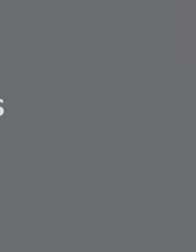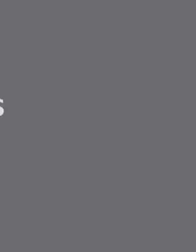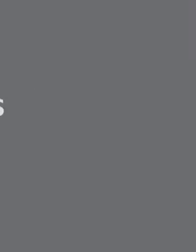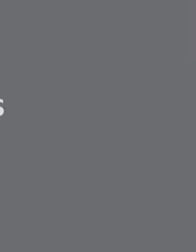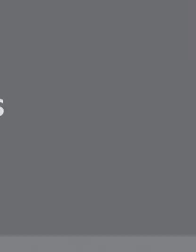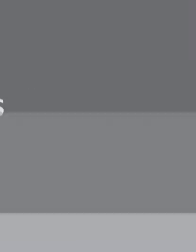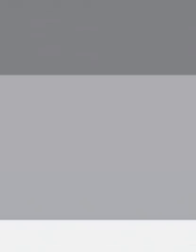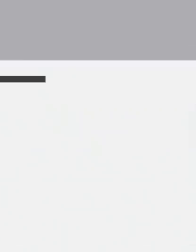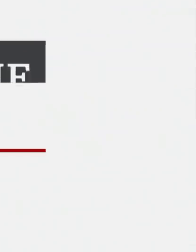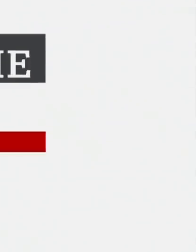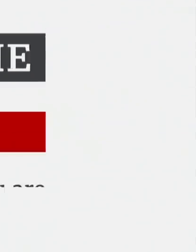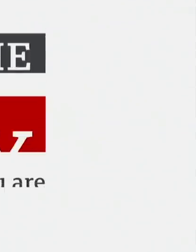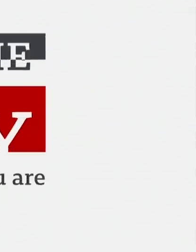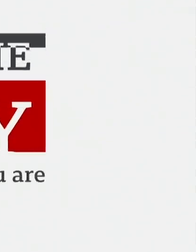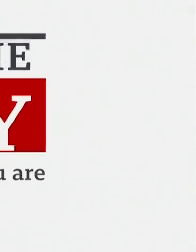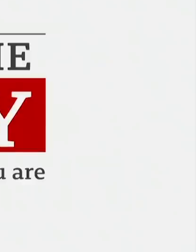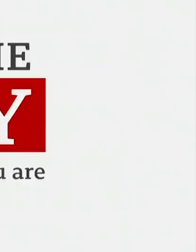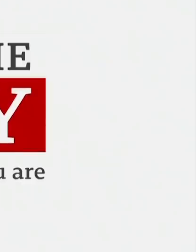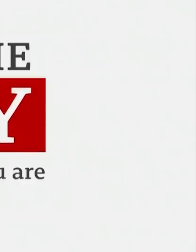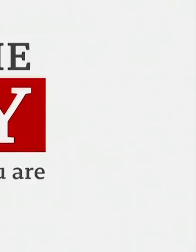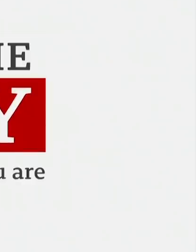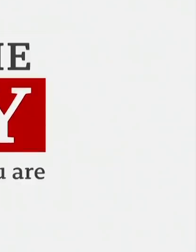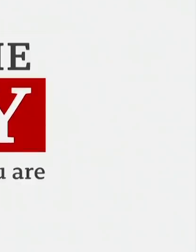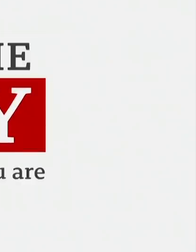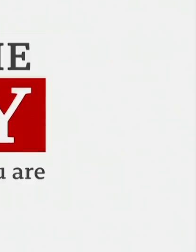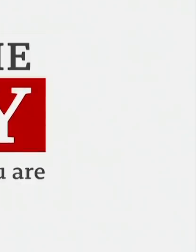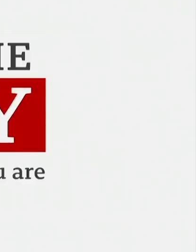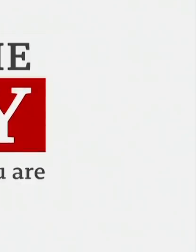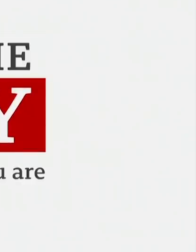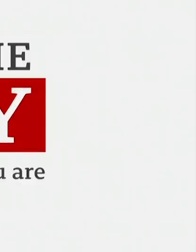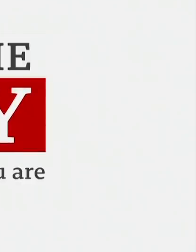bbc.co.uk/news. Follow the story for all the latest with BBC News.